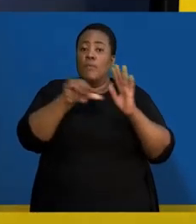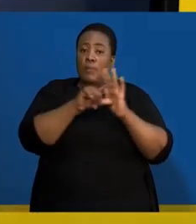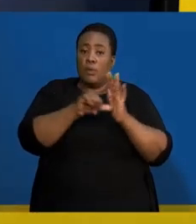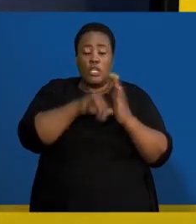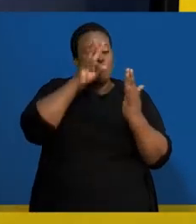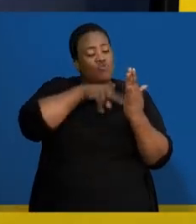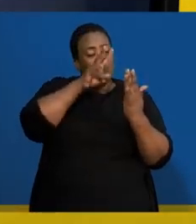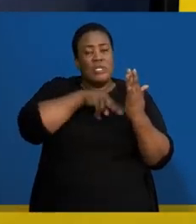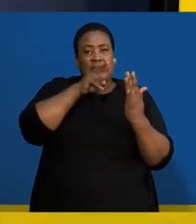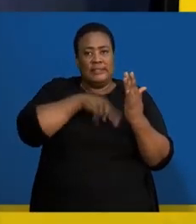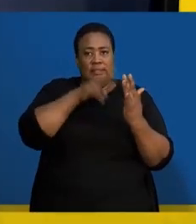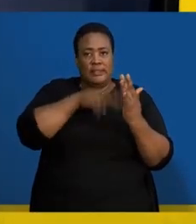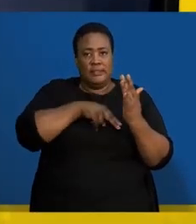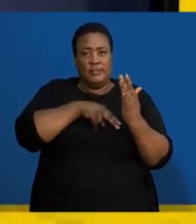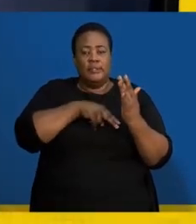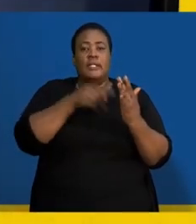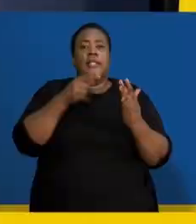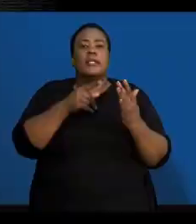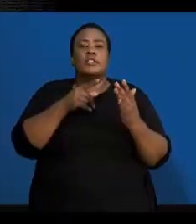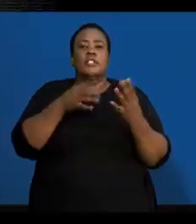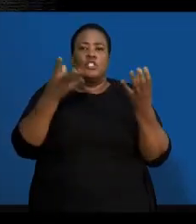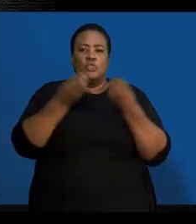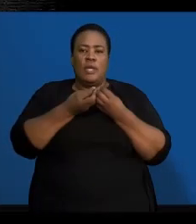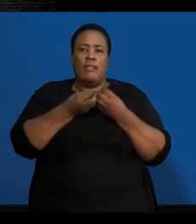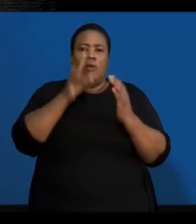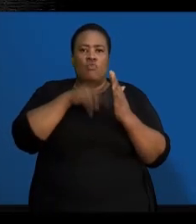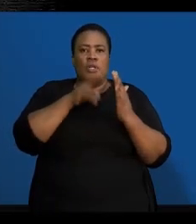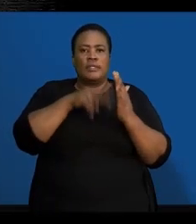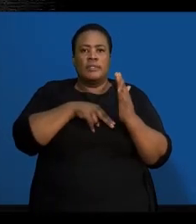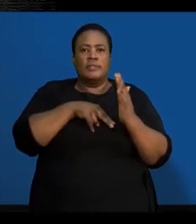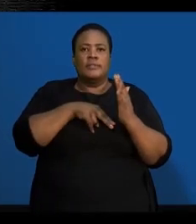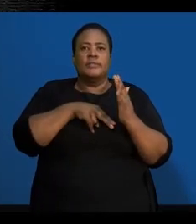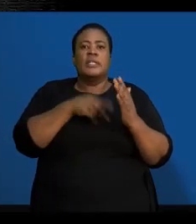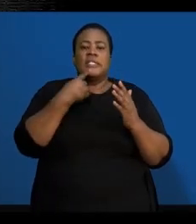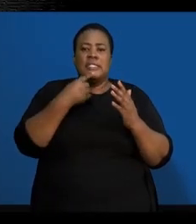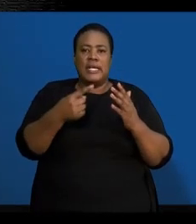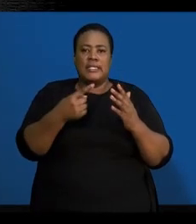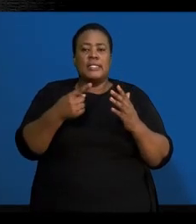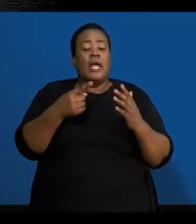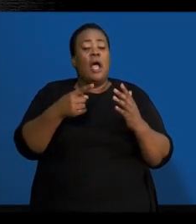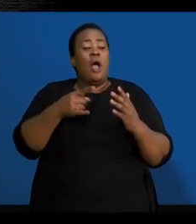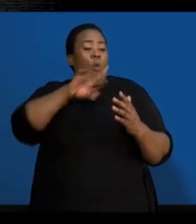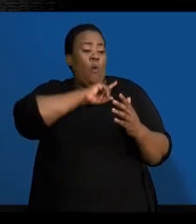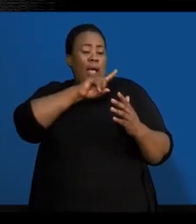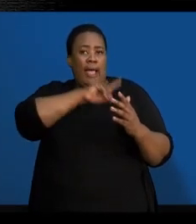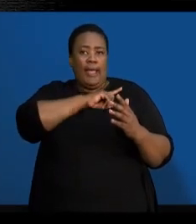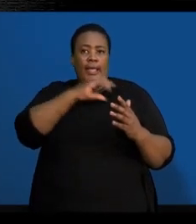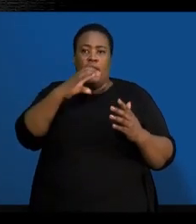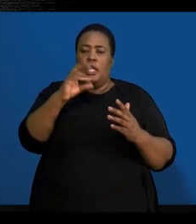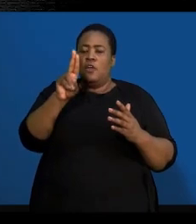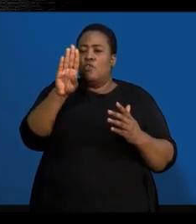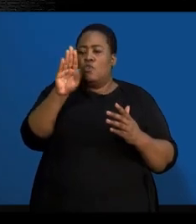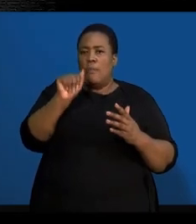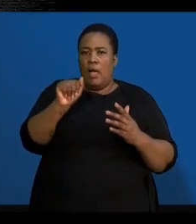read the caption. Now, let's read this caption together. It says, the source below outlines why Cuba became the